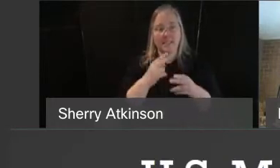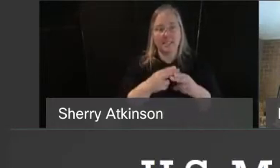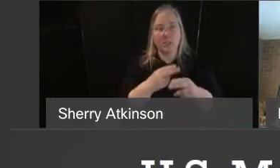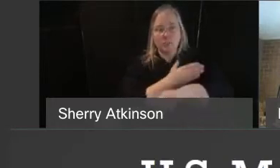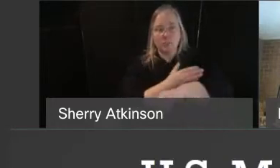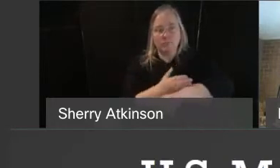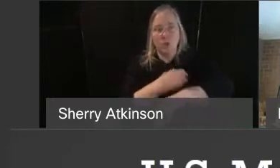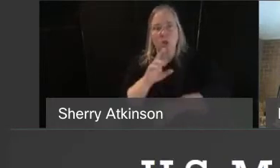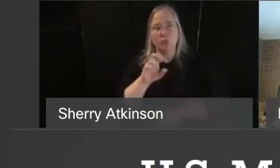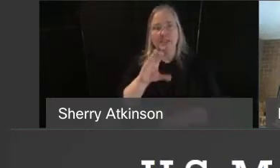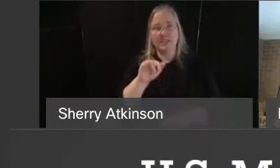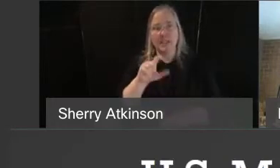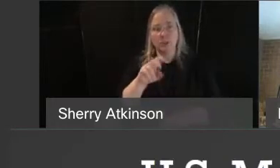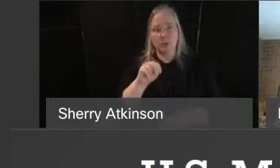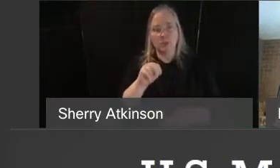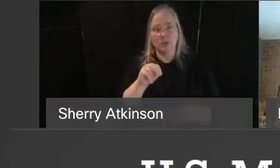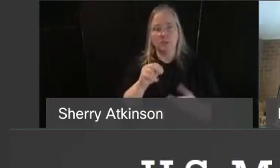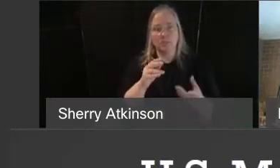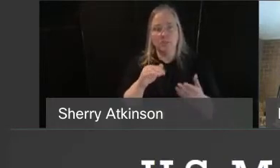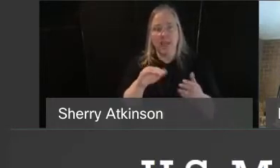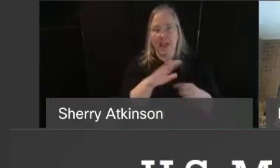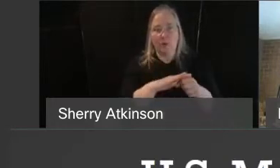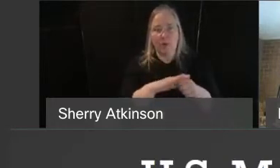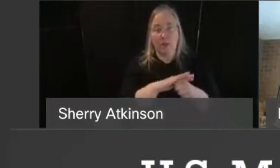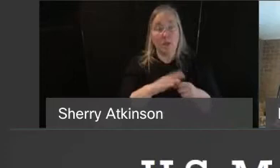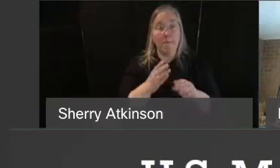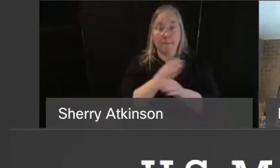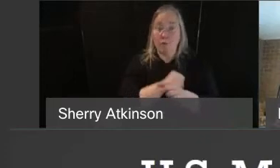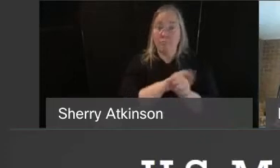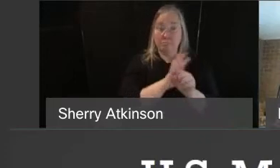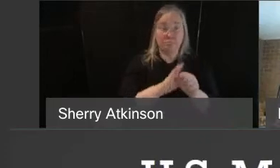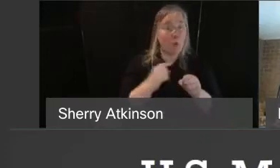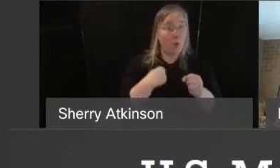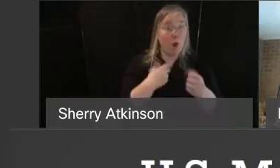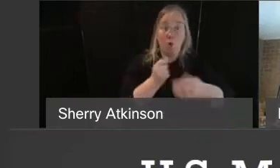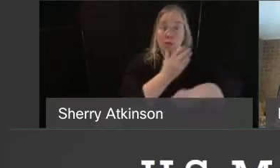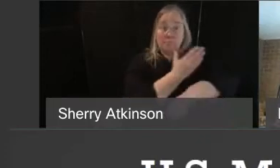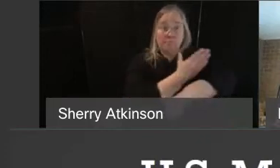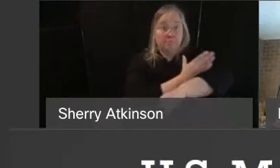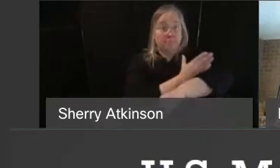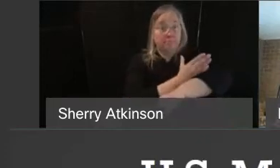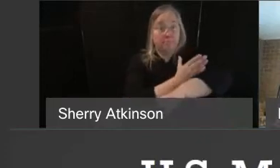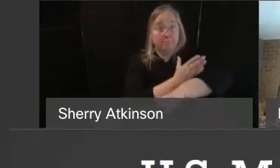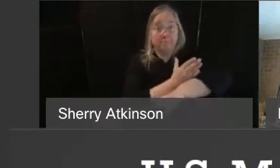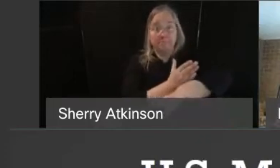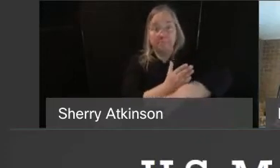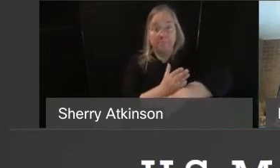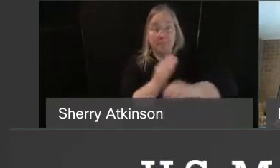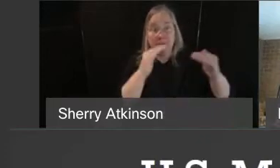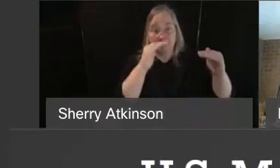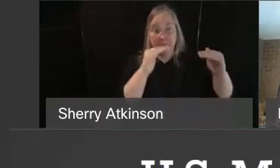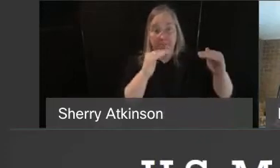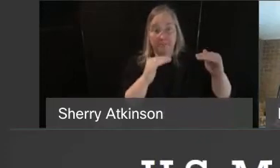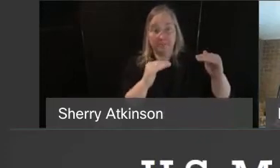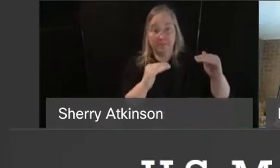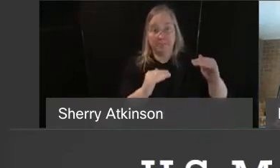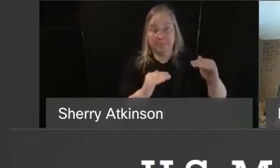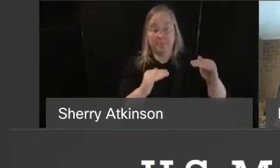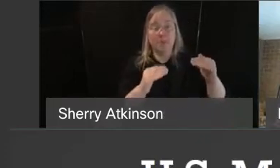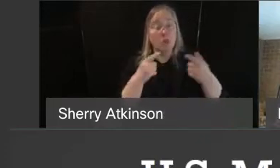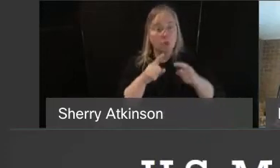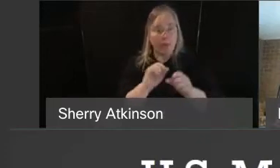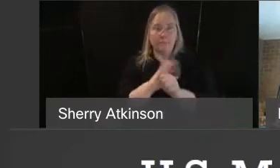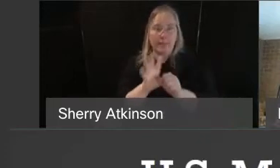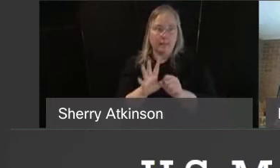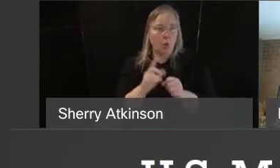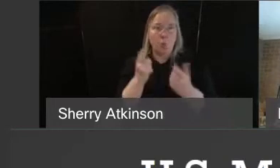that pre-pandemic, we were kind of sliding a little bit down towards that recessionary level. Obviously, during the recession, during the pandemic, we